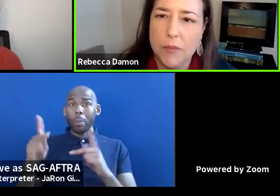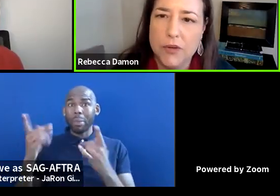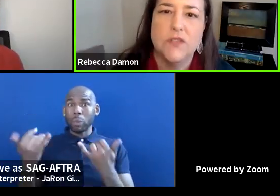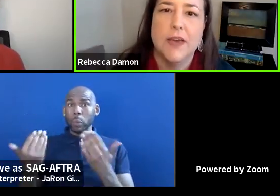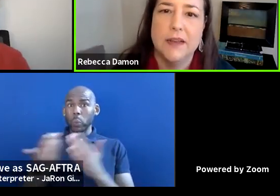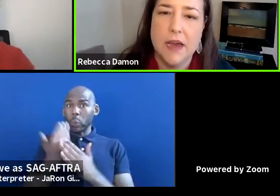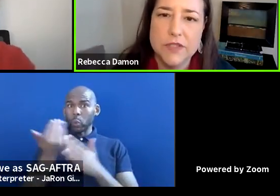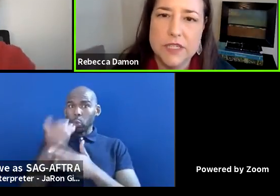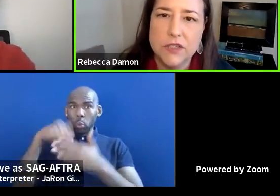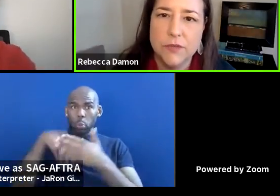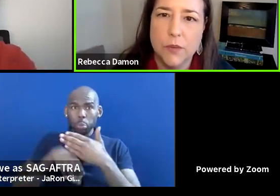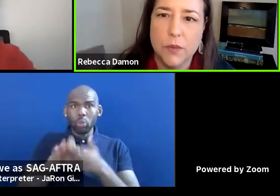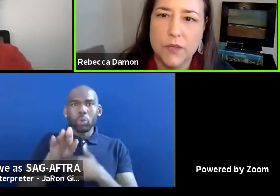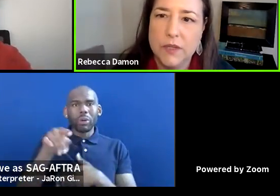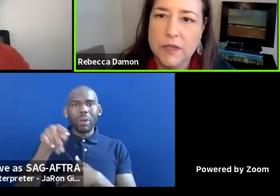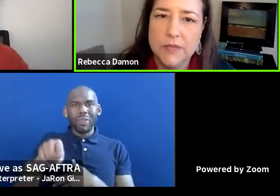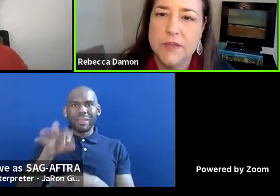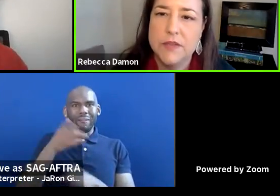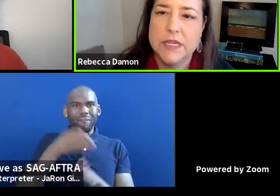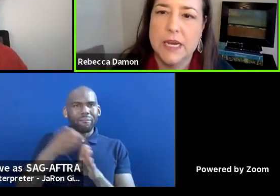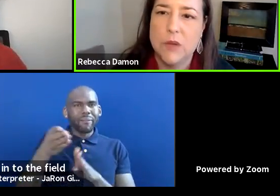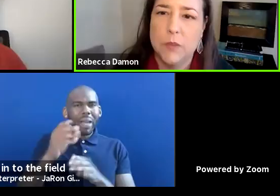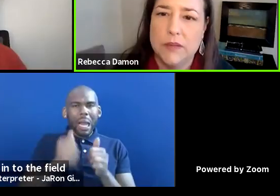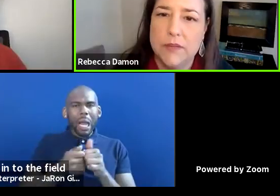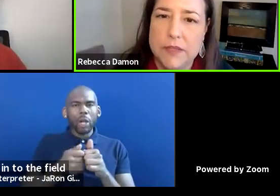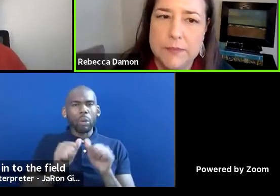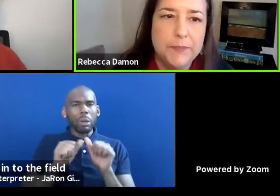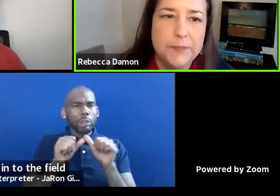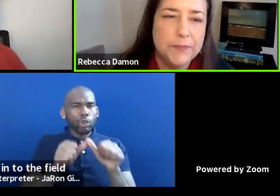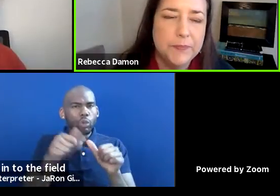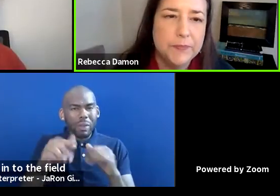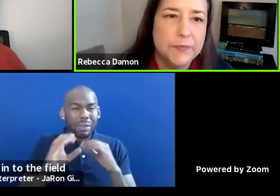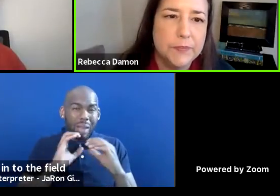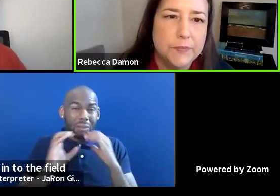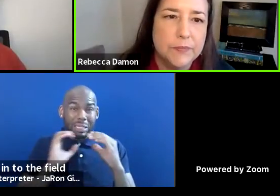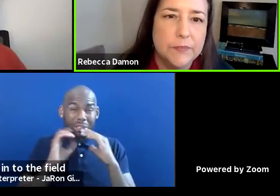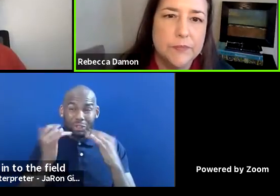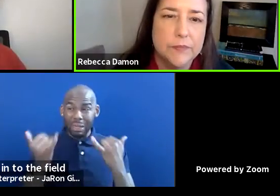really help push that conversation forward, given at the time that we live in?